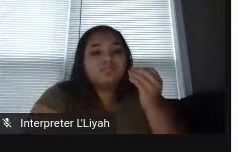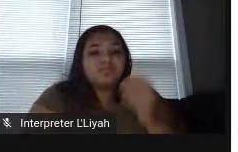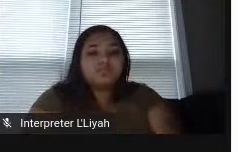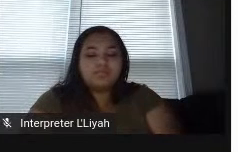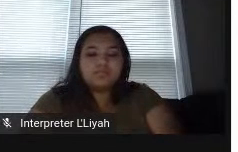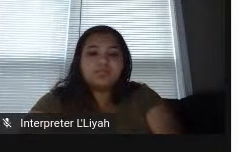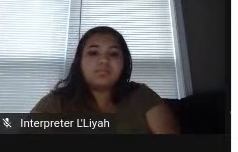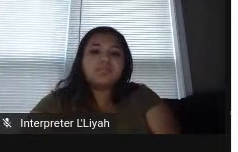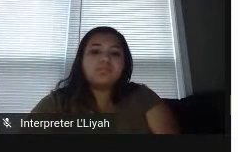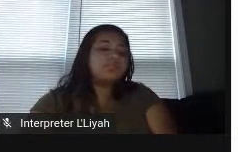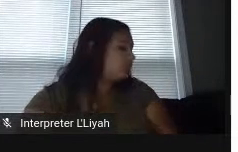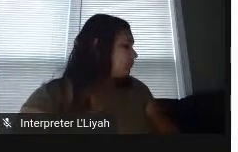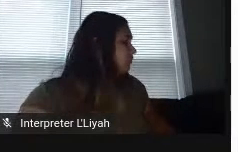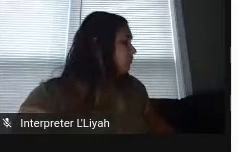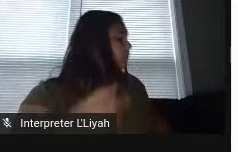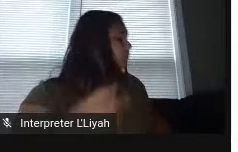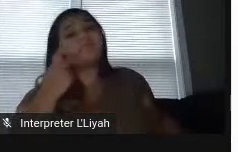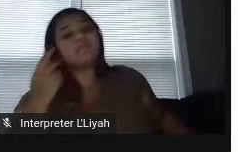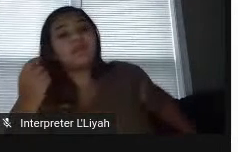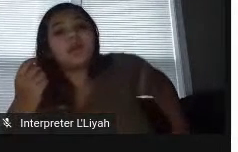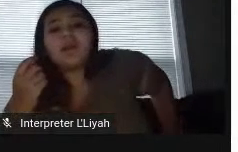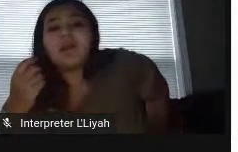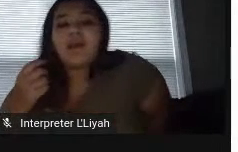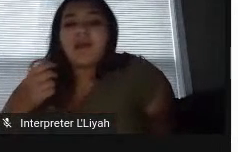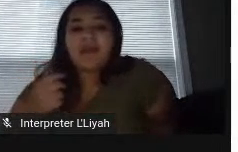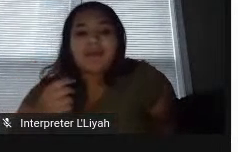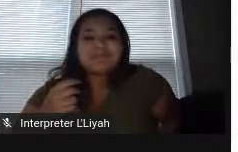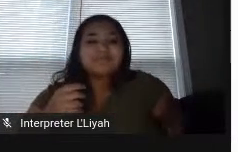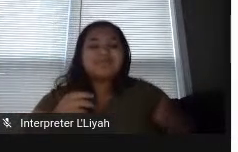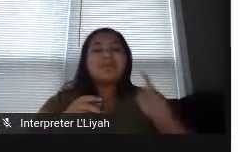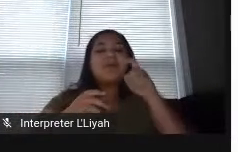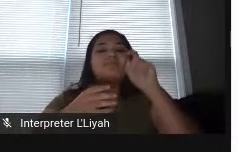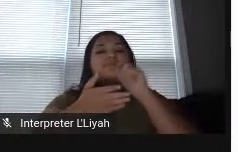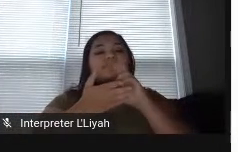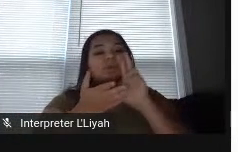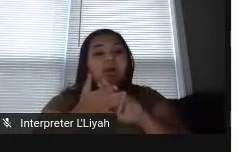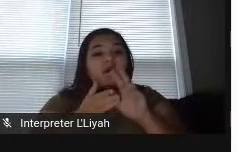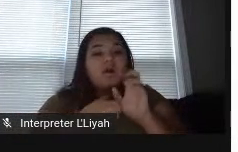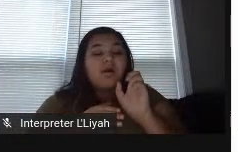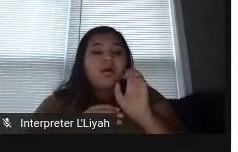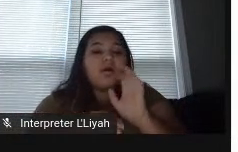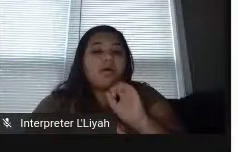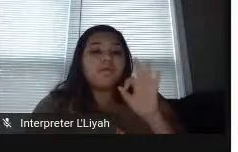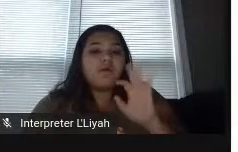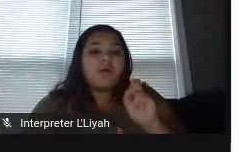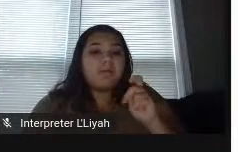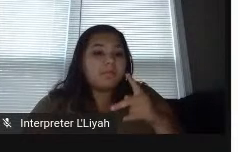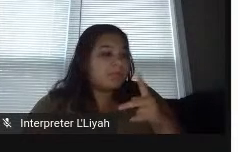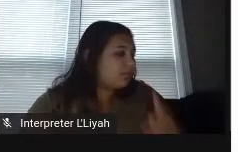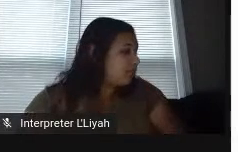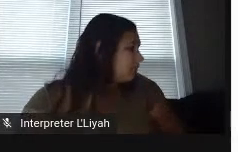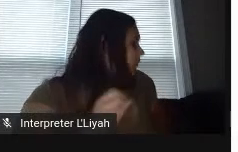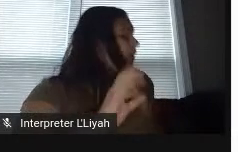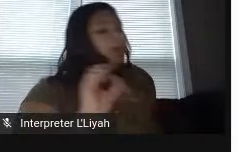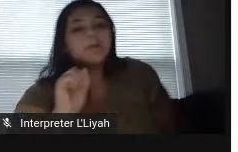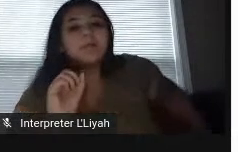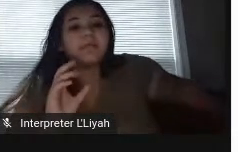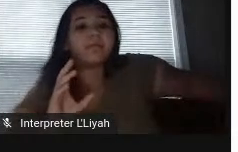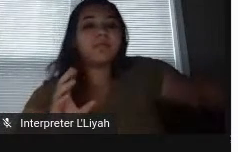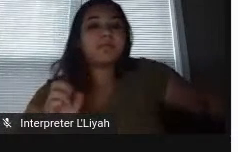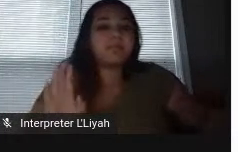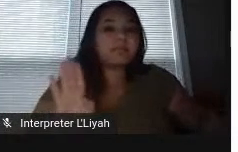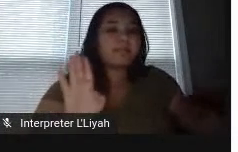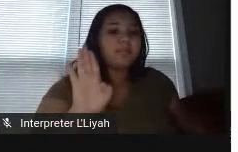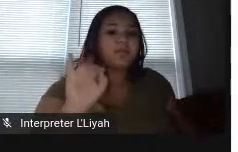So, parents have to sign off on the IEP in order for it to be binding. If